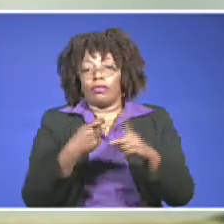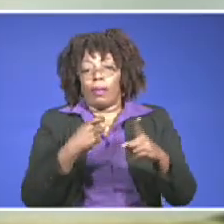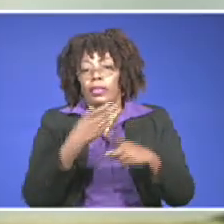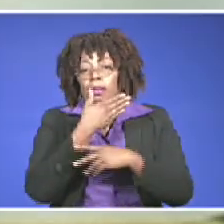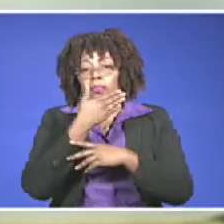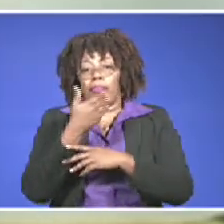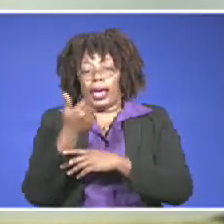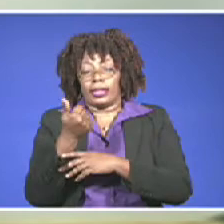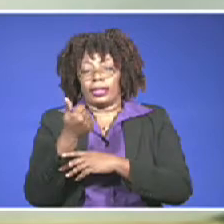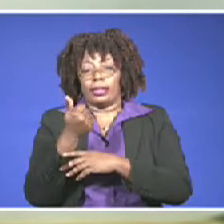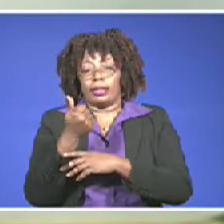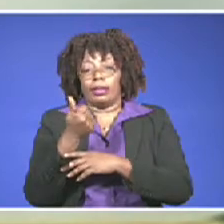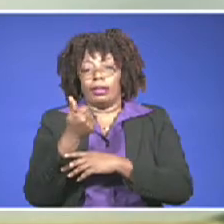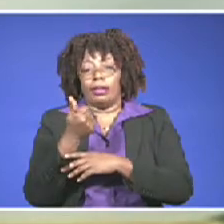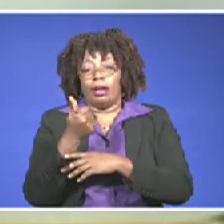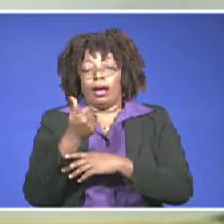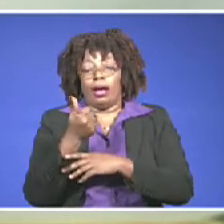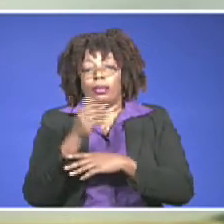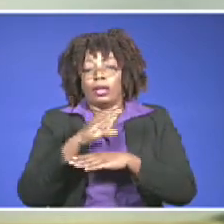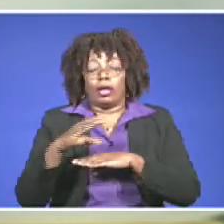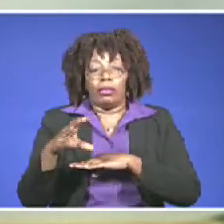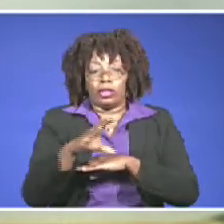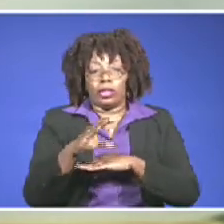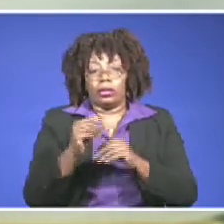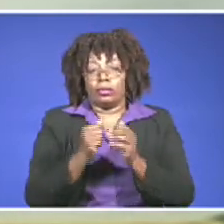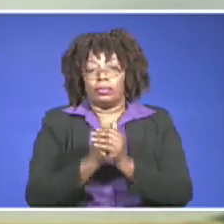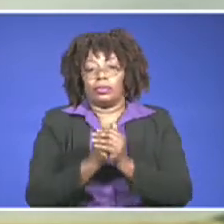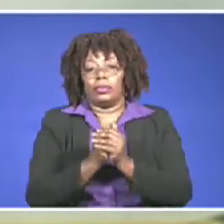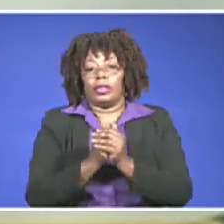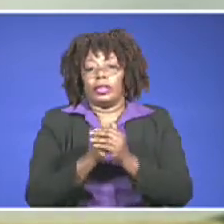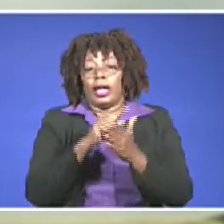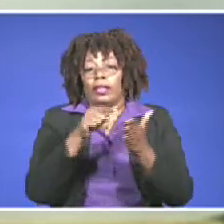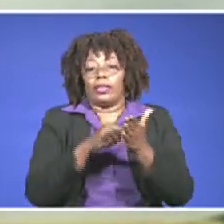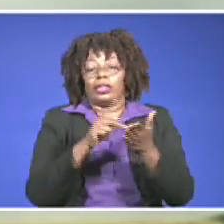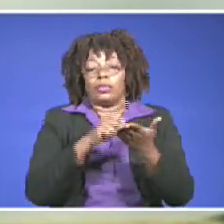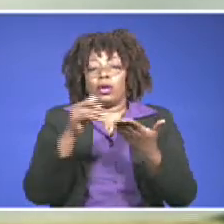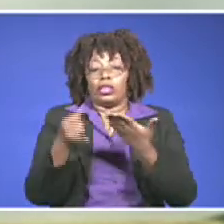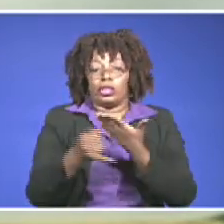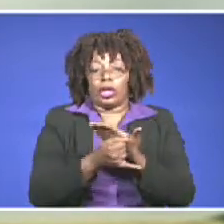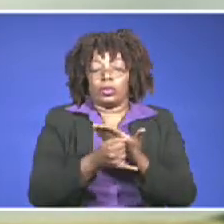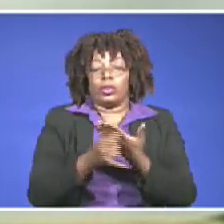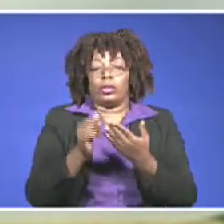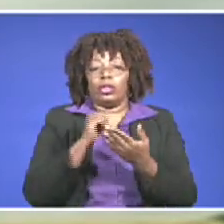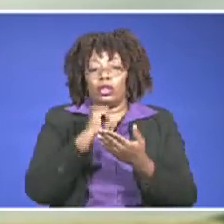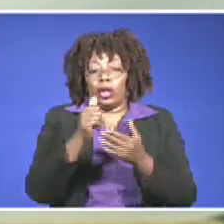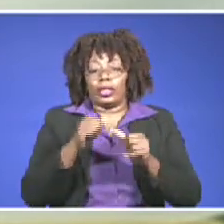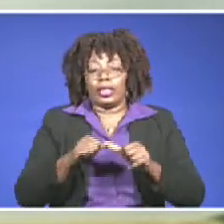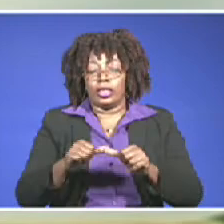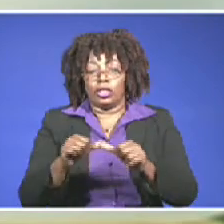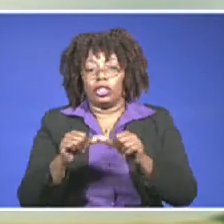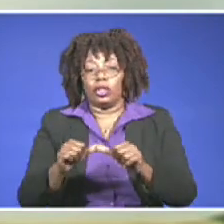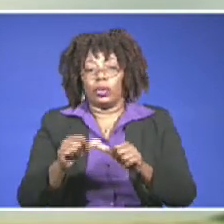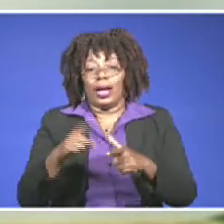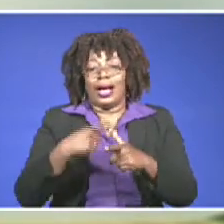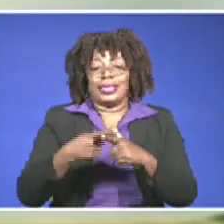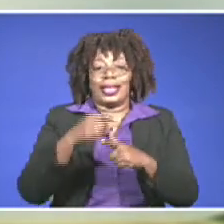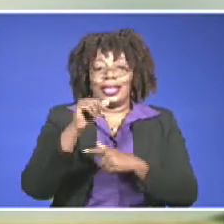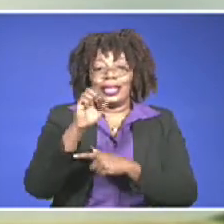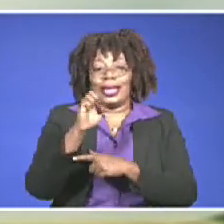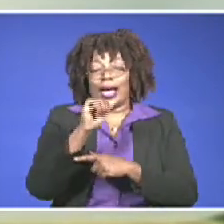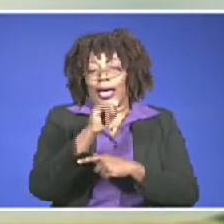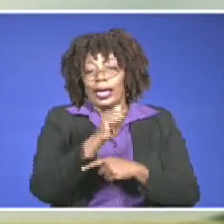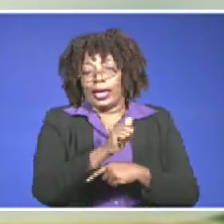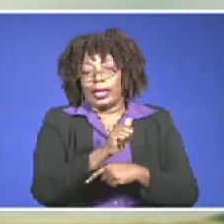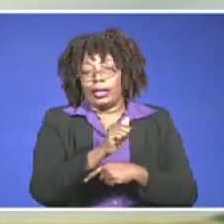We have had our scoping meeting. But the key point is this project will not proceed until an EIA is done, the mitigations are put